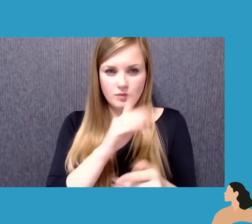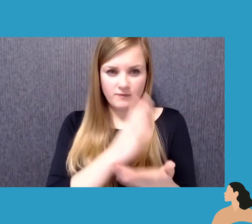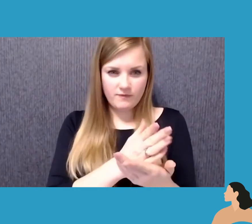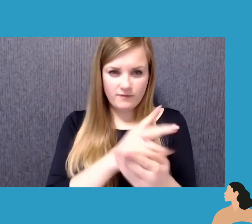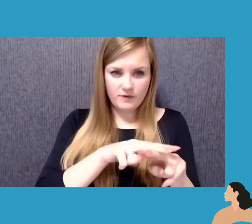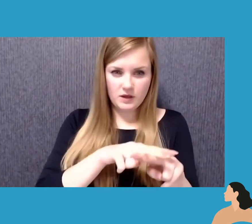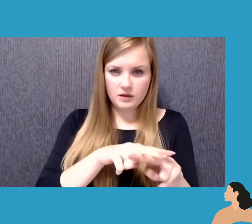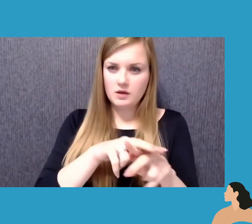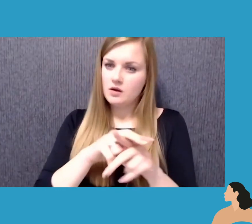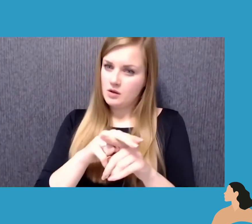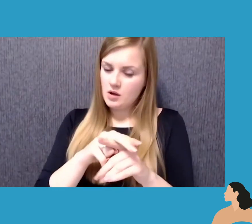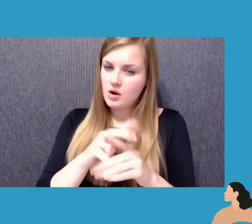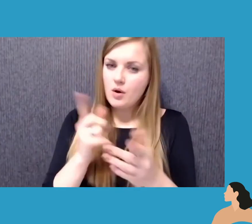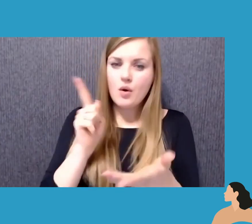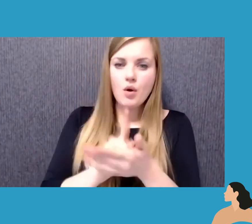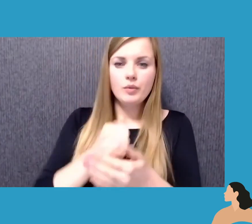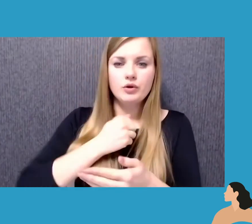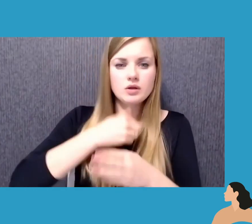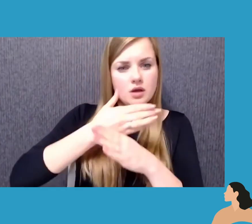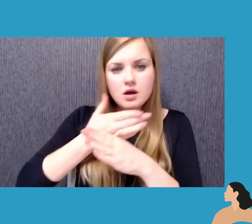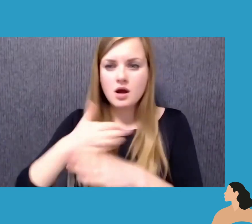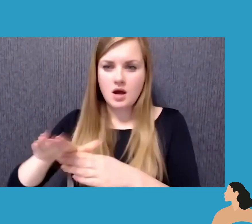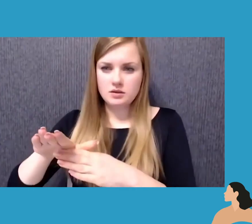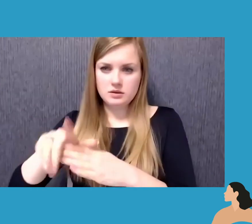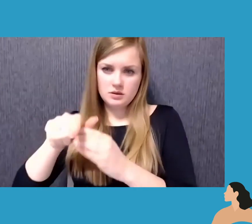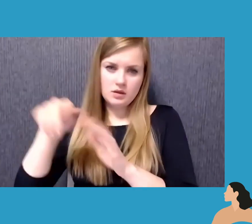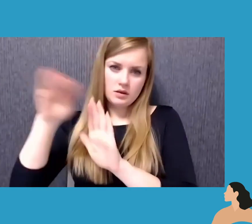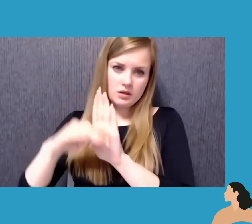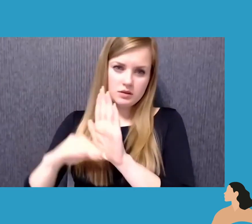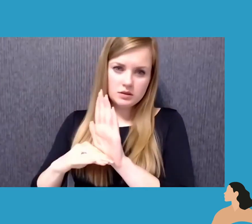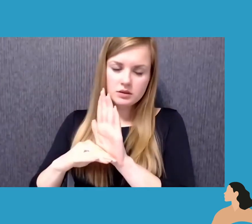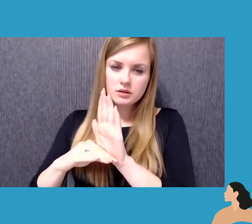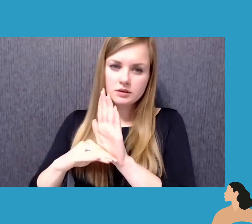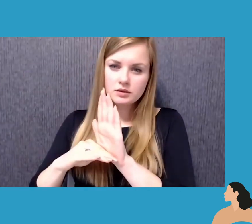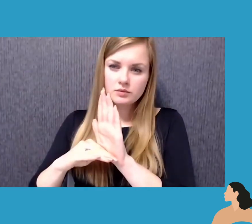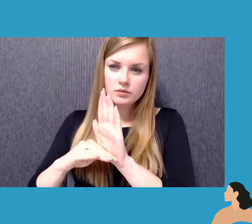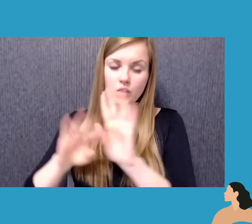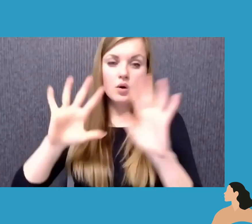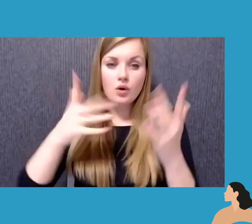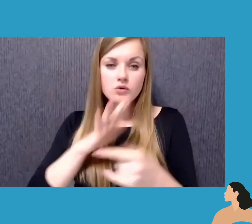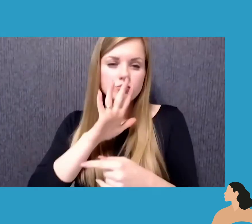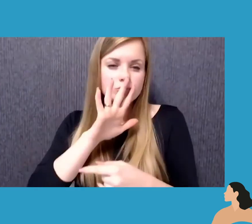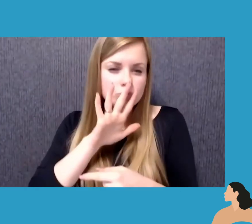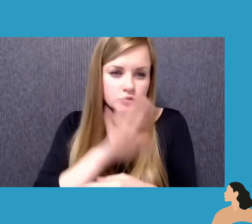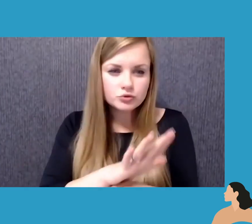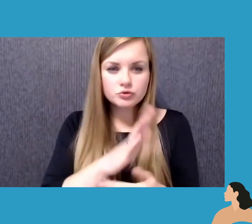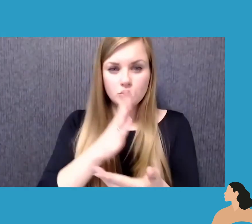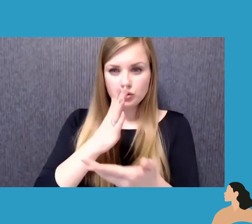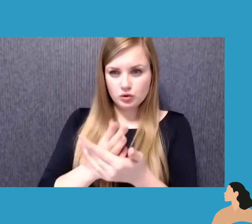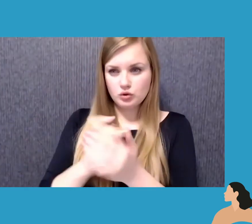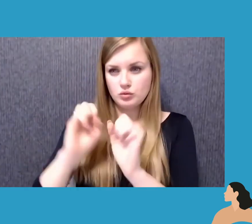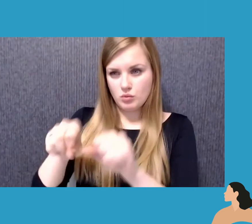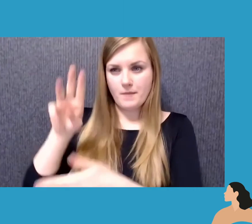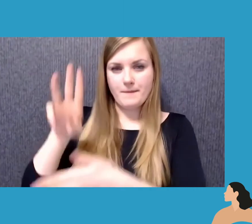which means that the Administrative Offences Code should include a separate